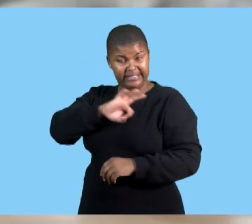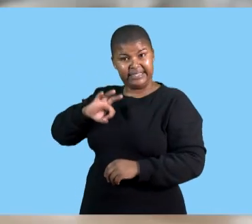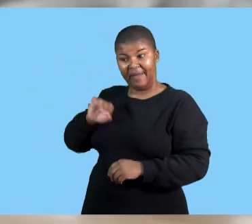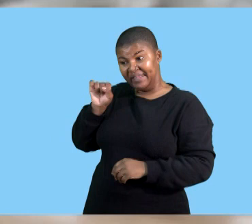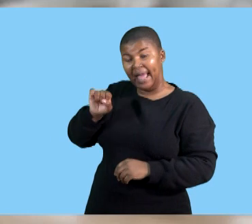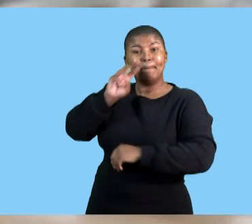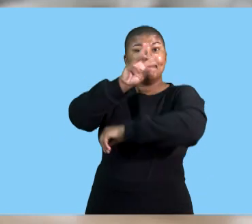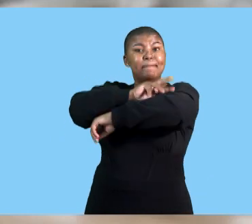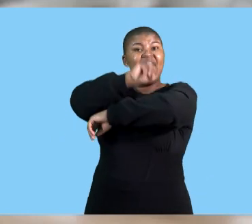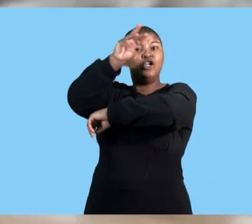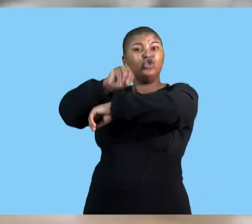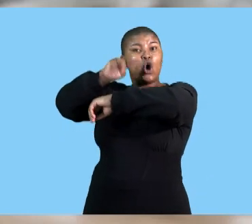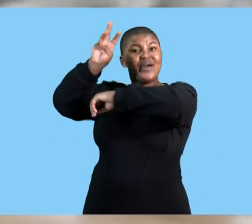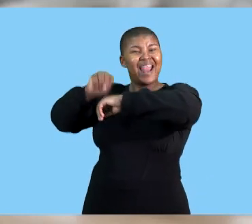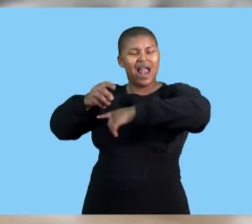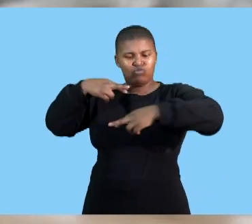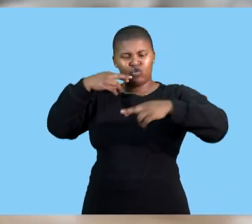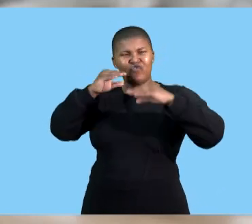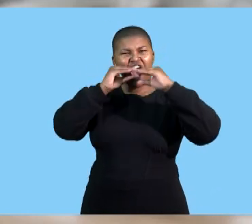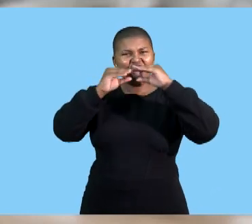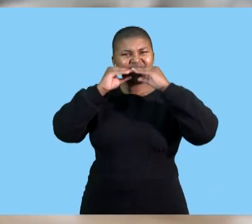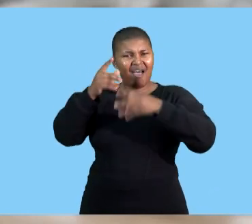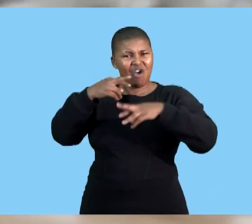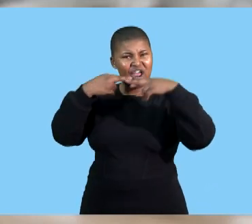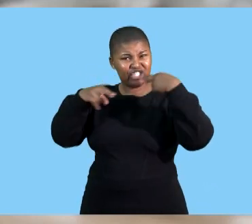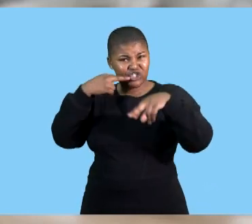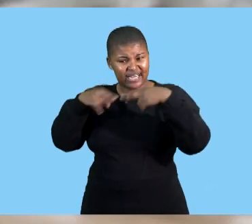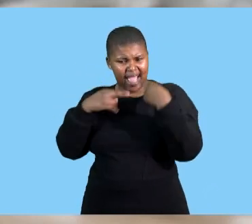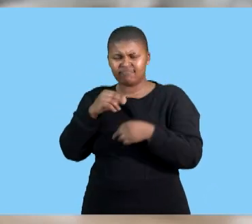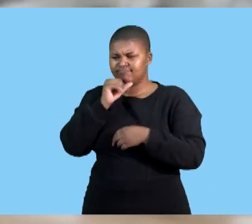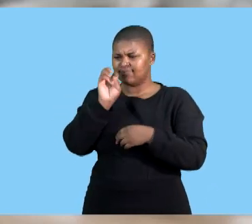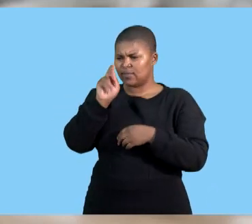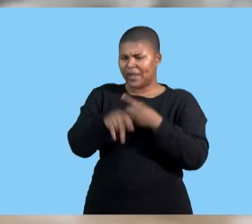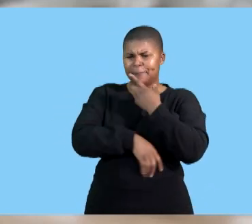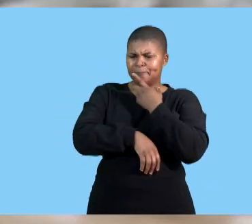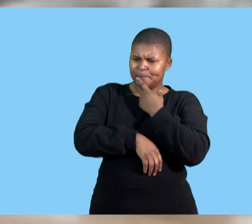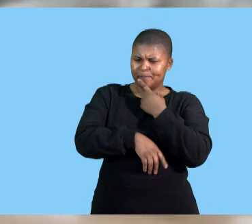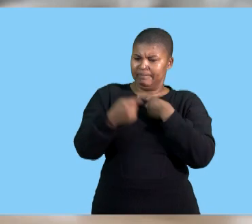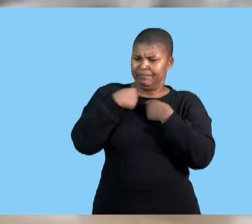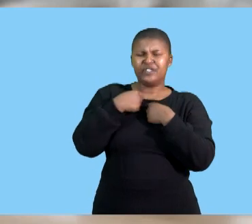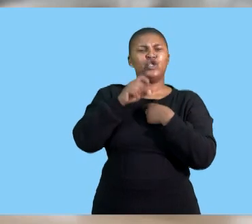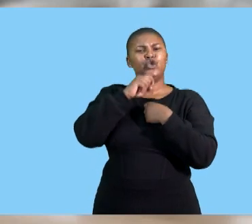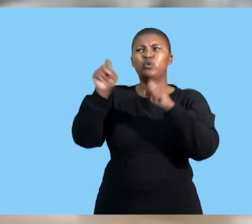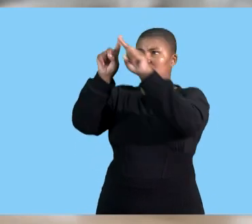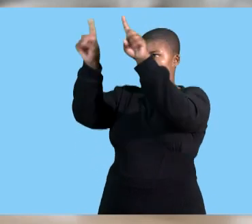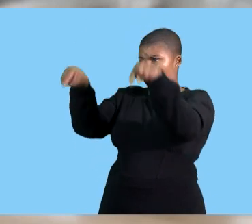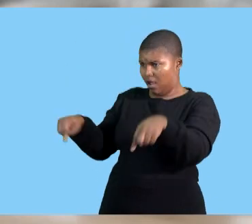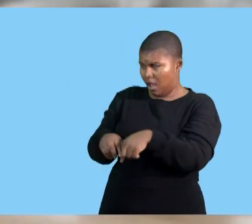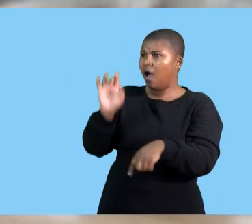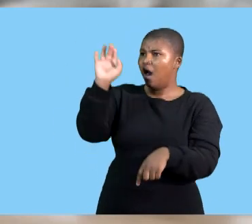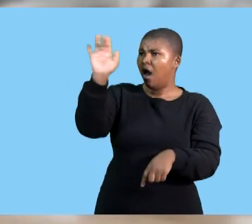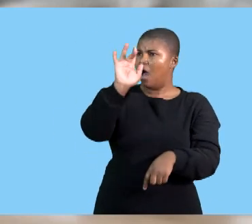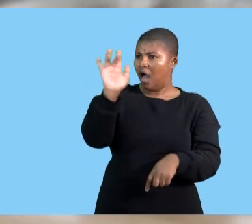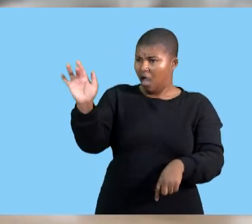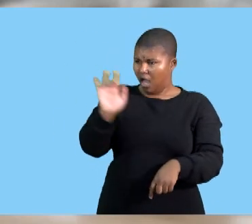say, if we use this machine, how is it that our workers or our customers are going to be